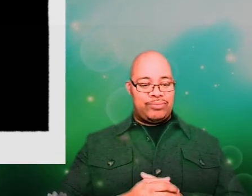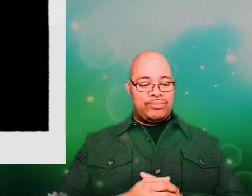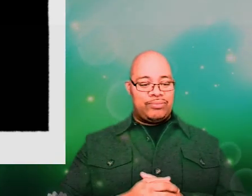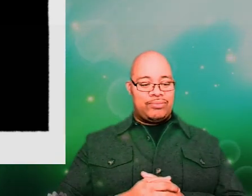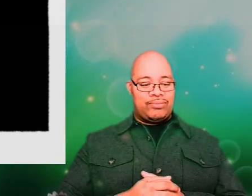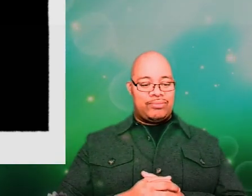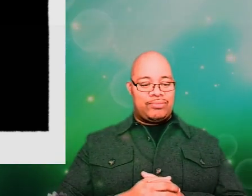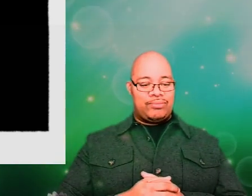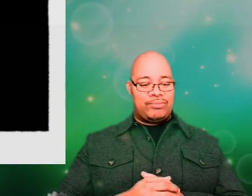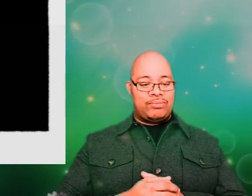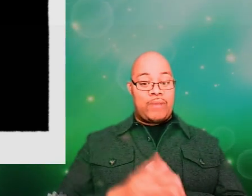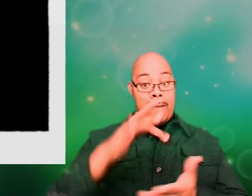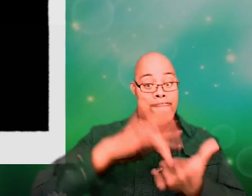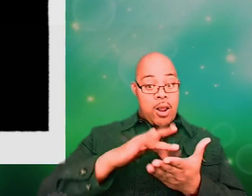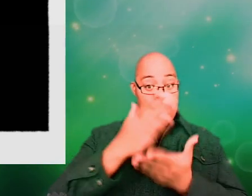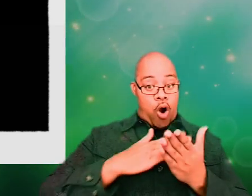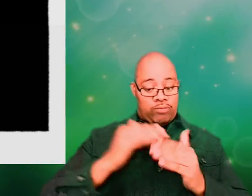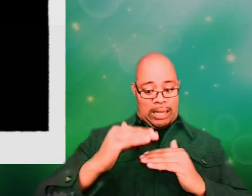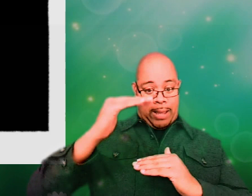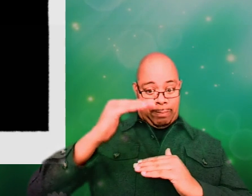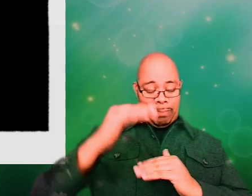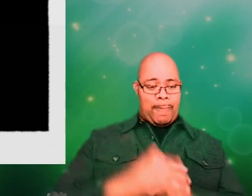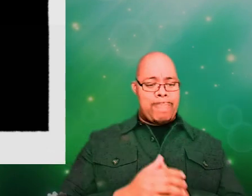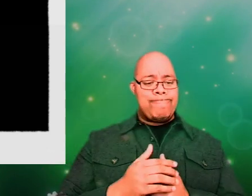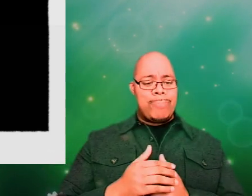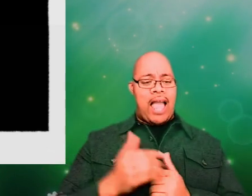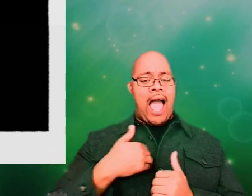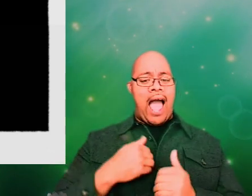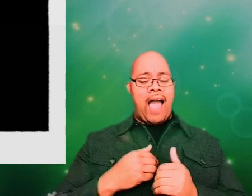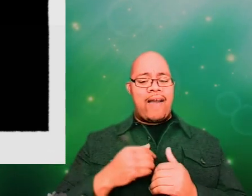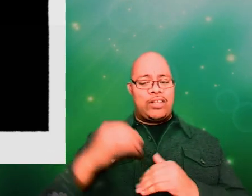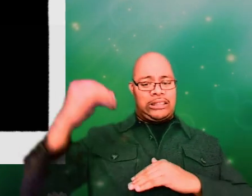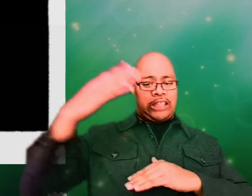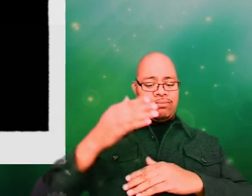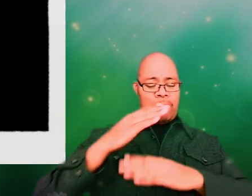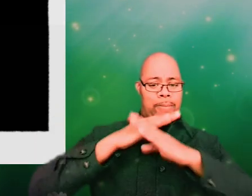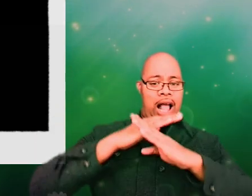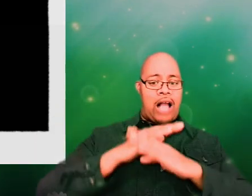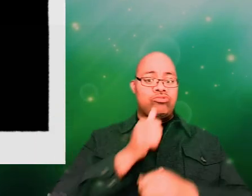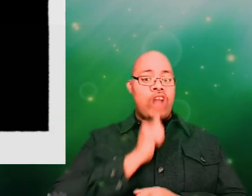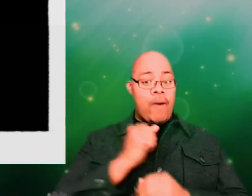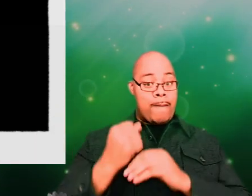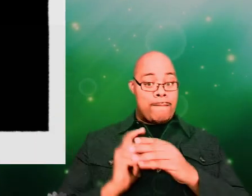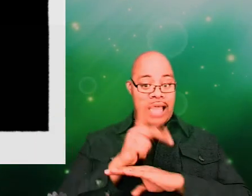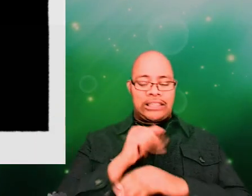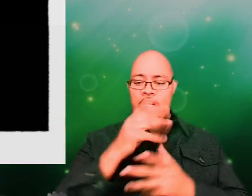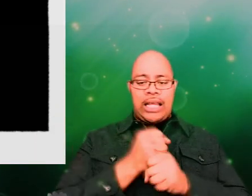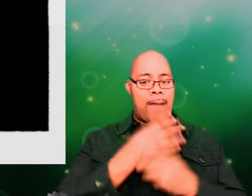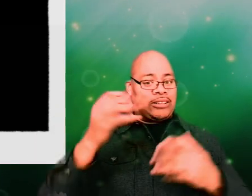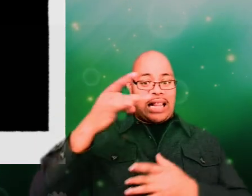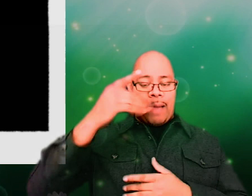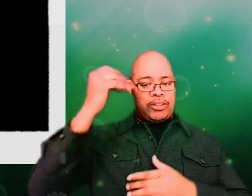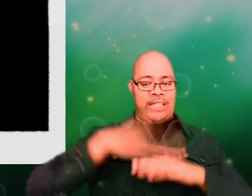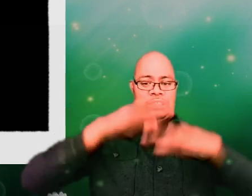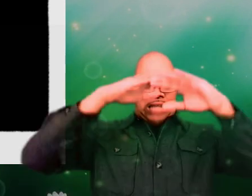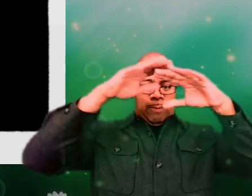forest. In the understory, many shade-tolerant plant species are found here as it does not receive much sunlight because of the